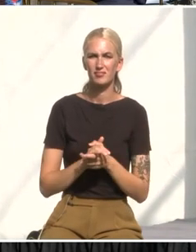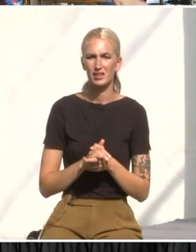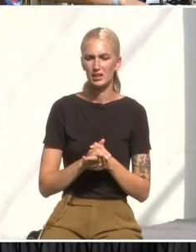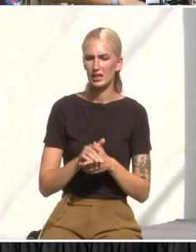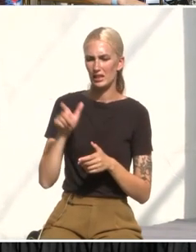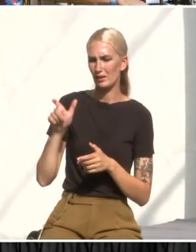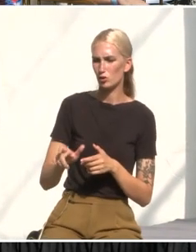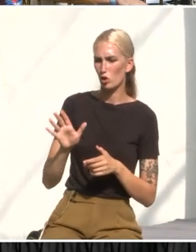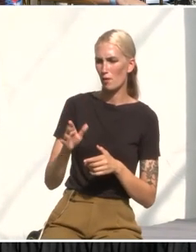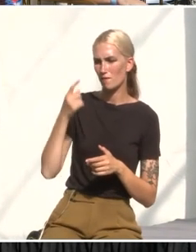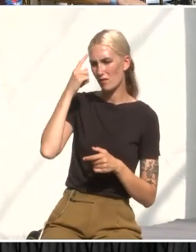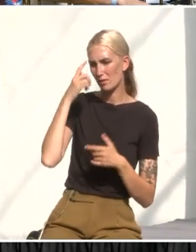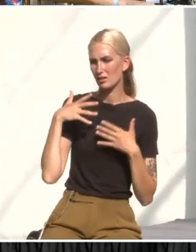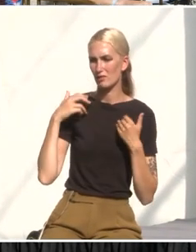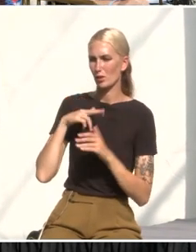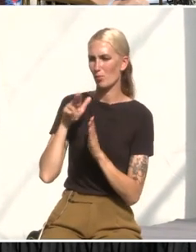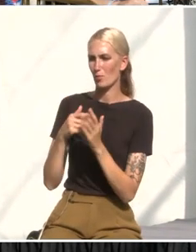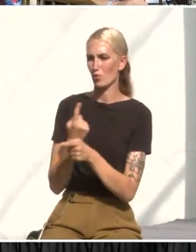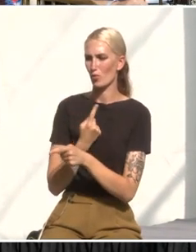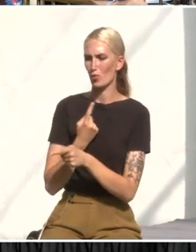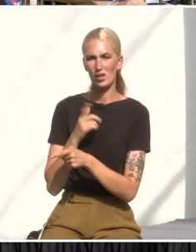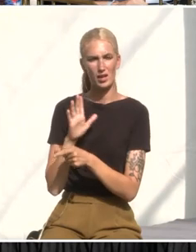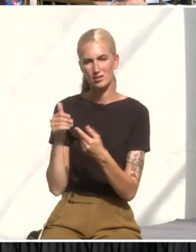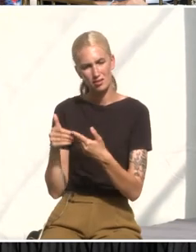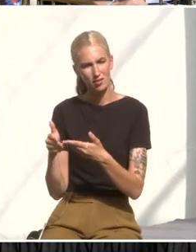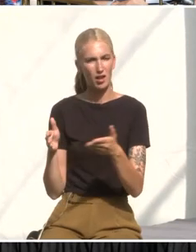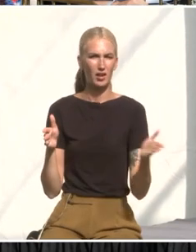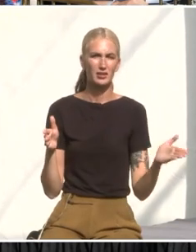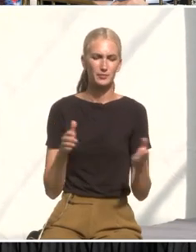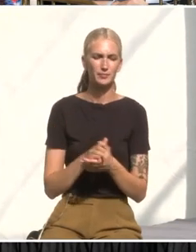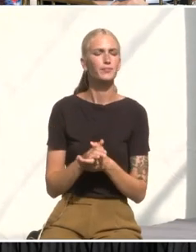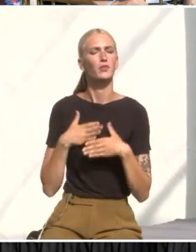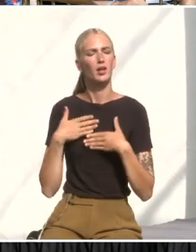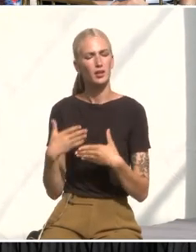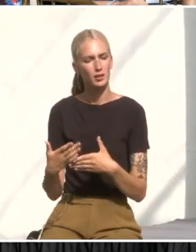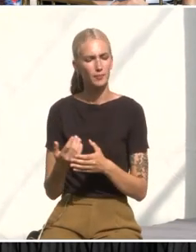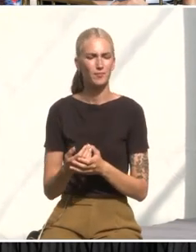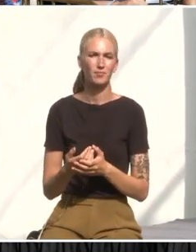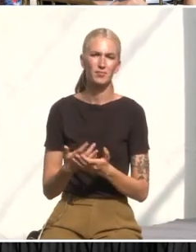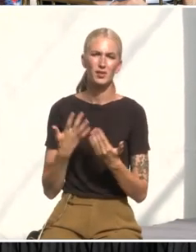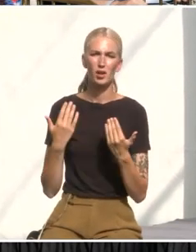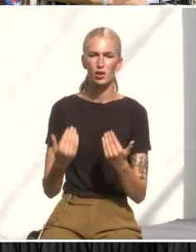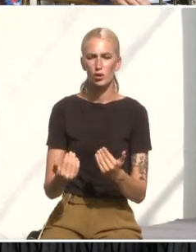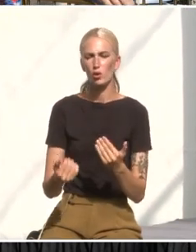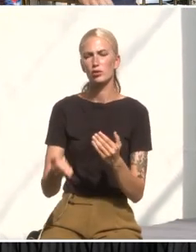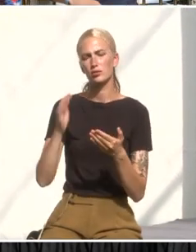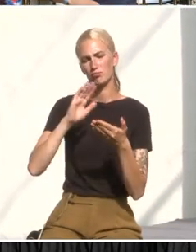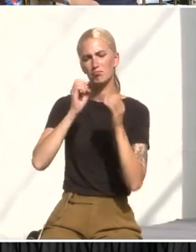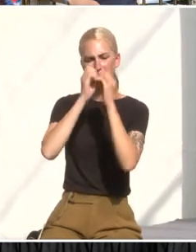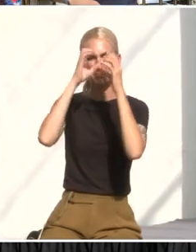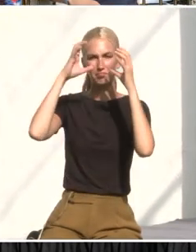mental health. Yeah, I'll stop there. Thanks. Thank you, Martin. Now we have a little bit of this picture from different